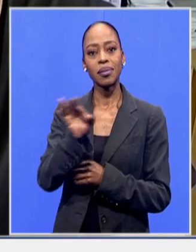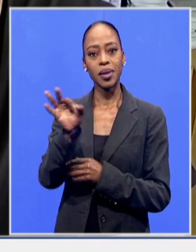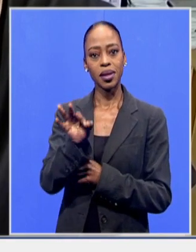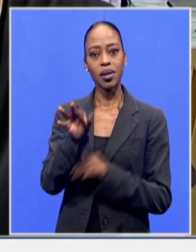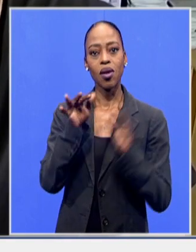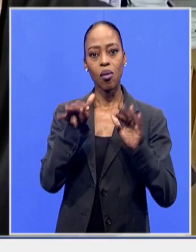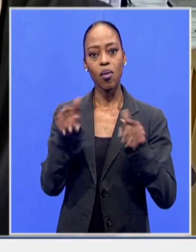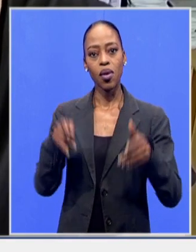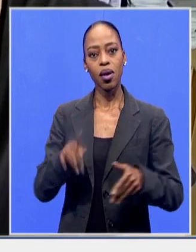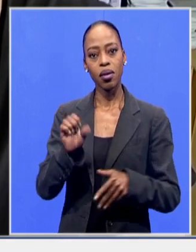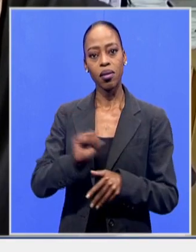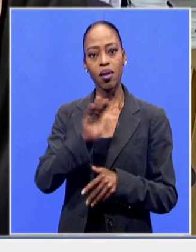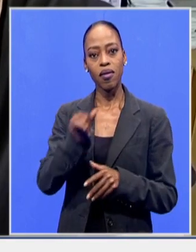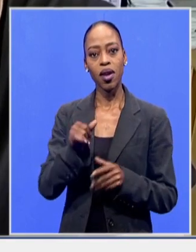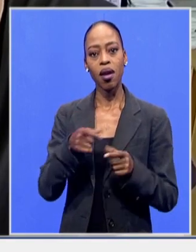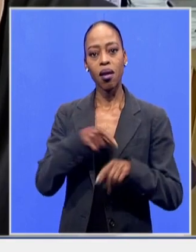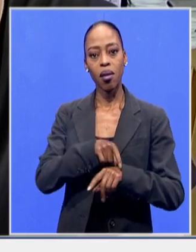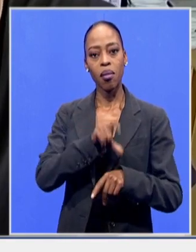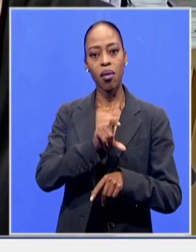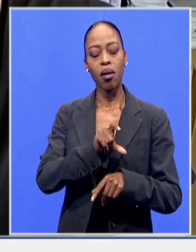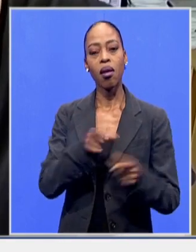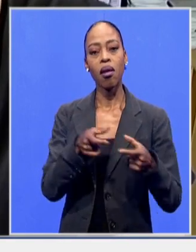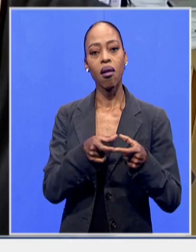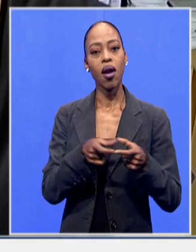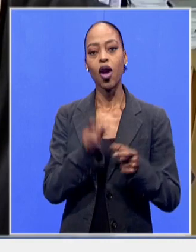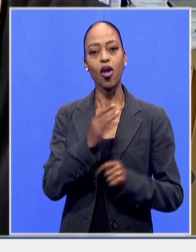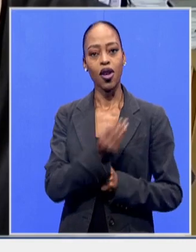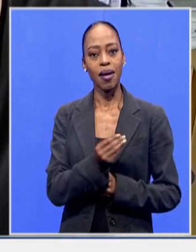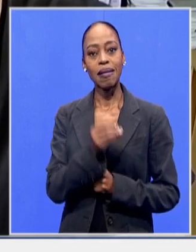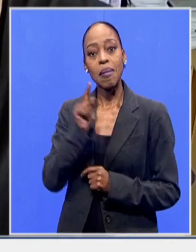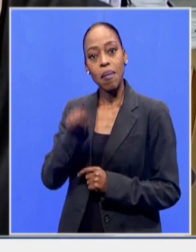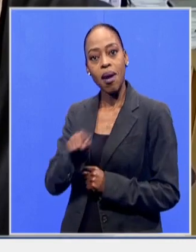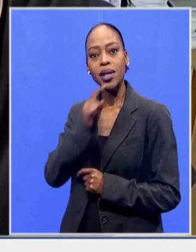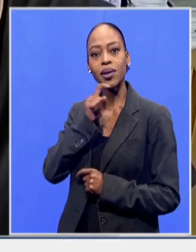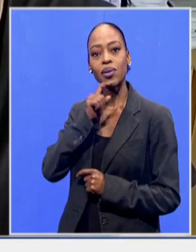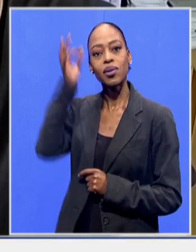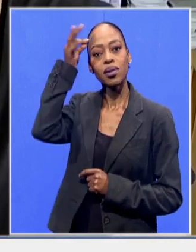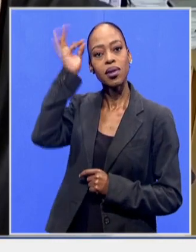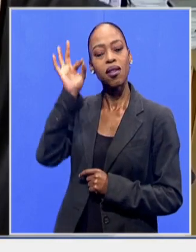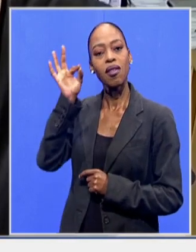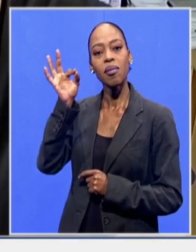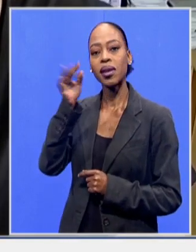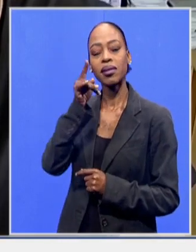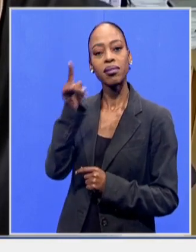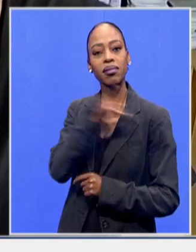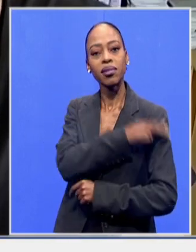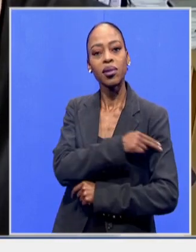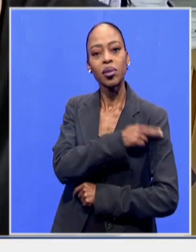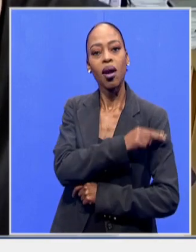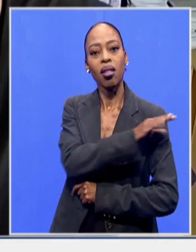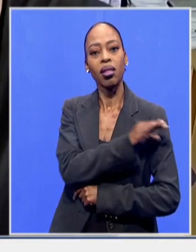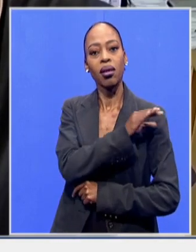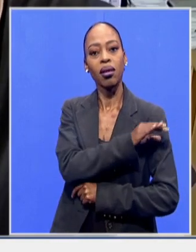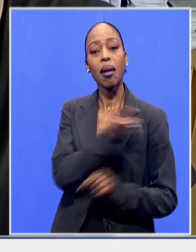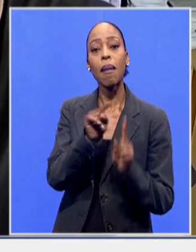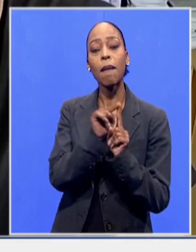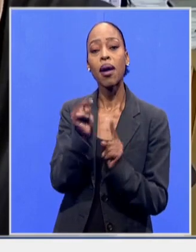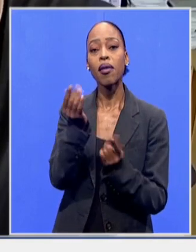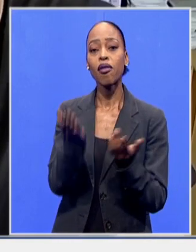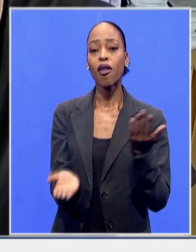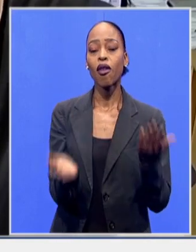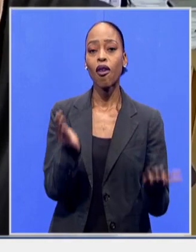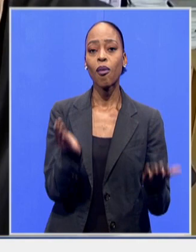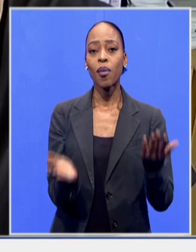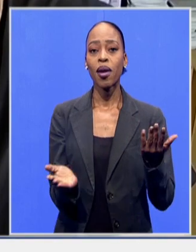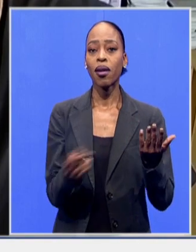does not have medical aid, and so is most likely to need to use public health facilities. And really what those facilities how